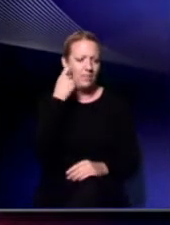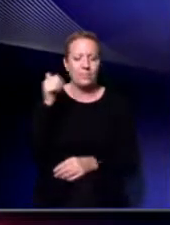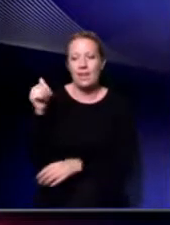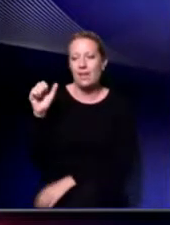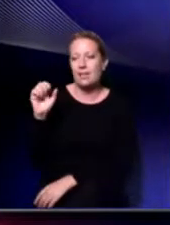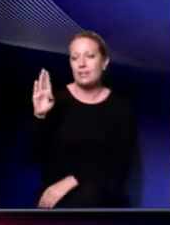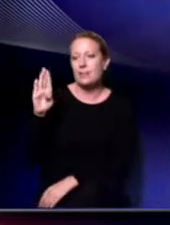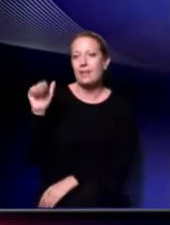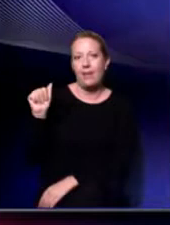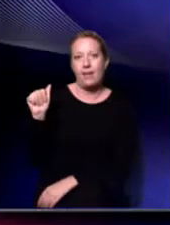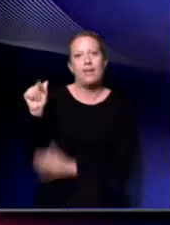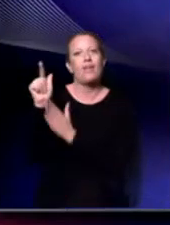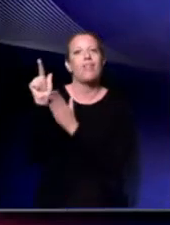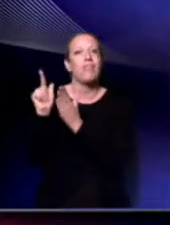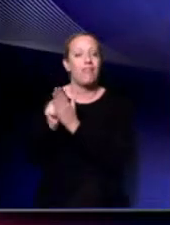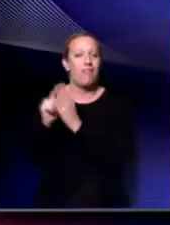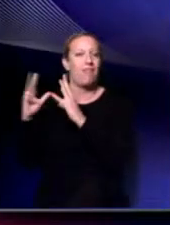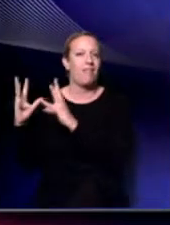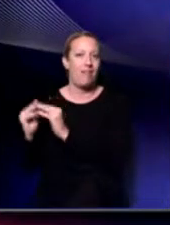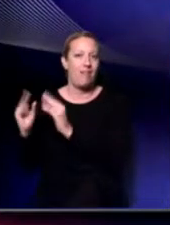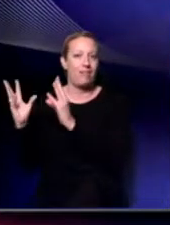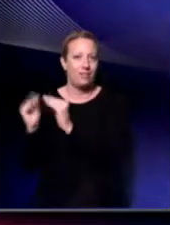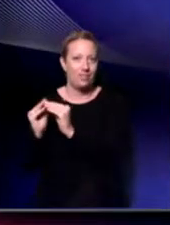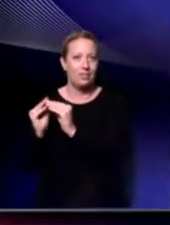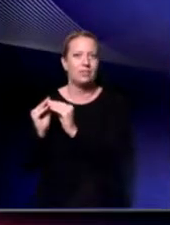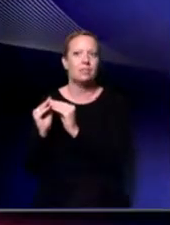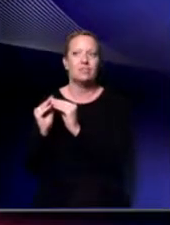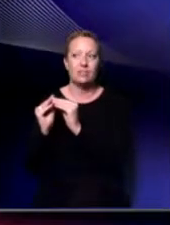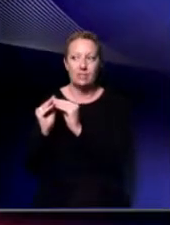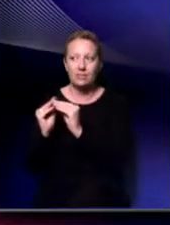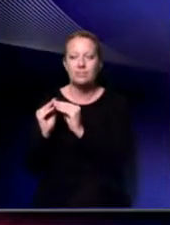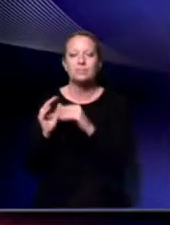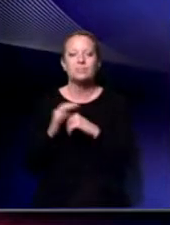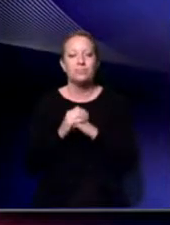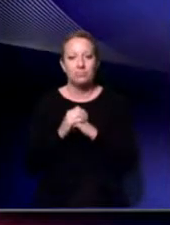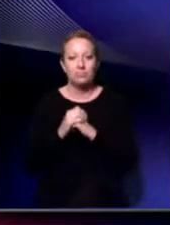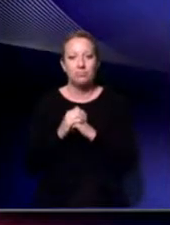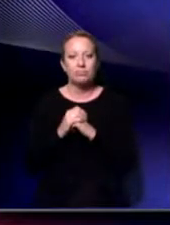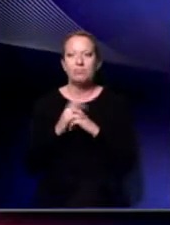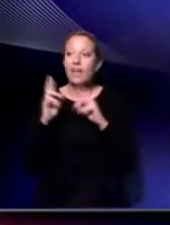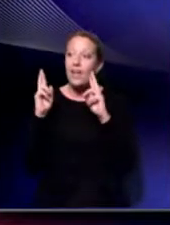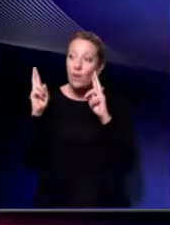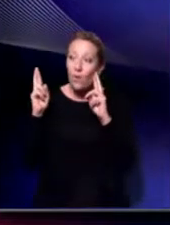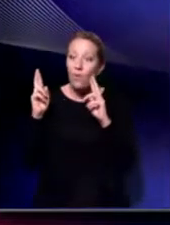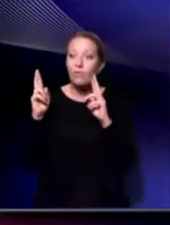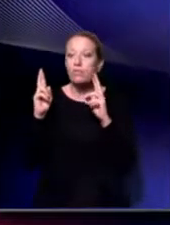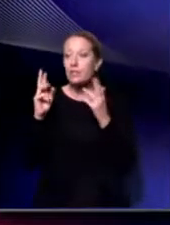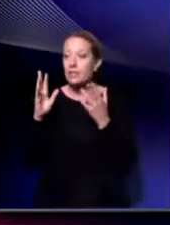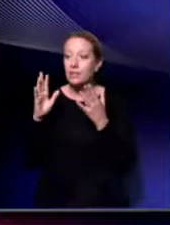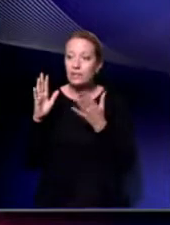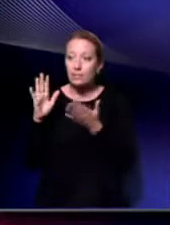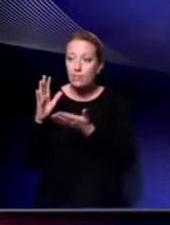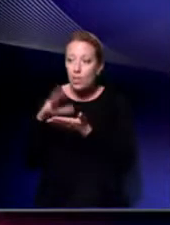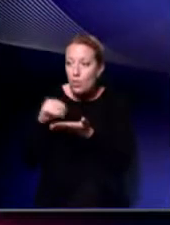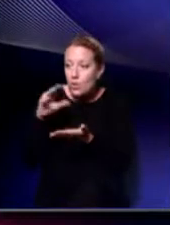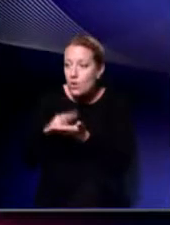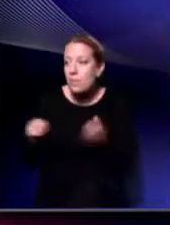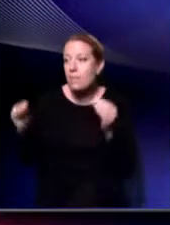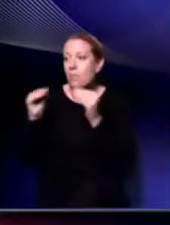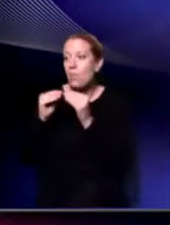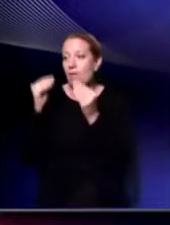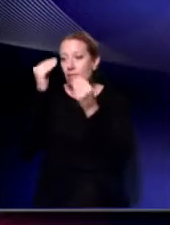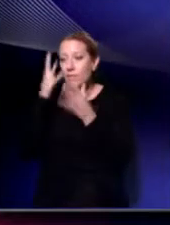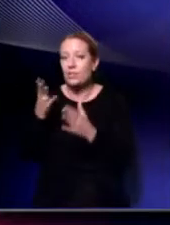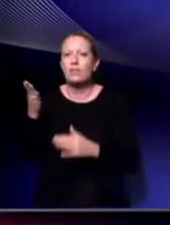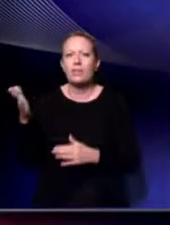ASDB law conference, spent a whole full day there, picked up more information there. So that is an effort. I